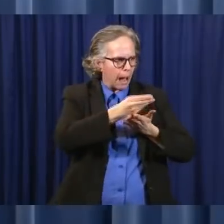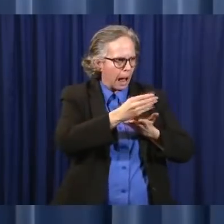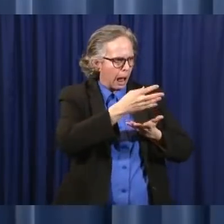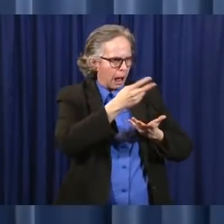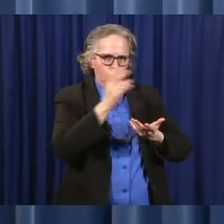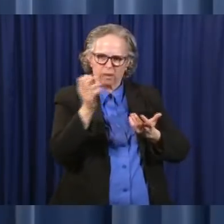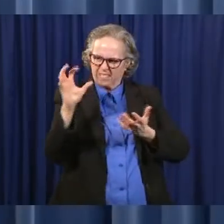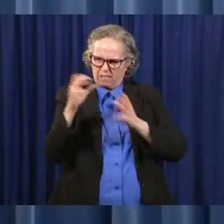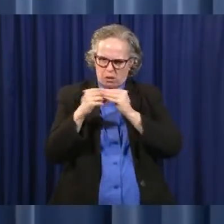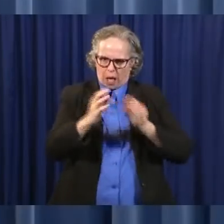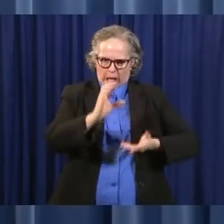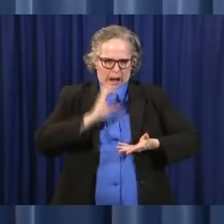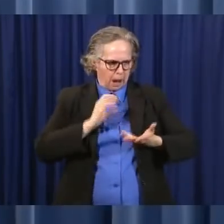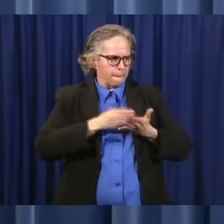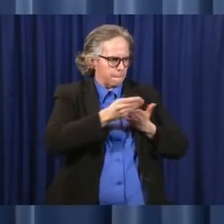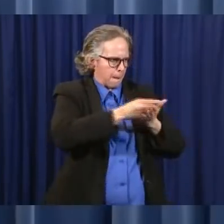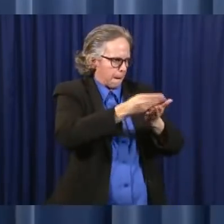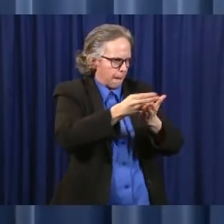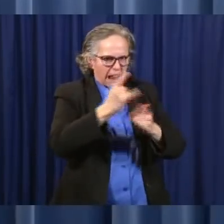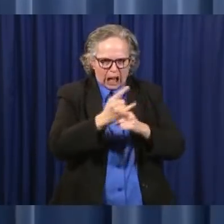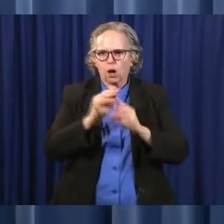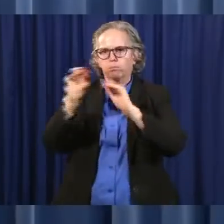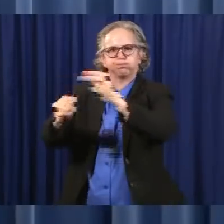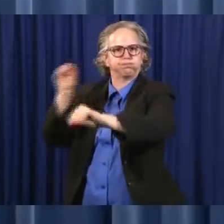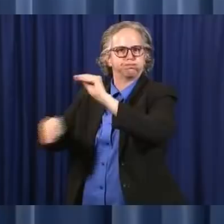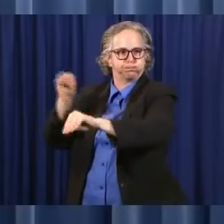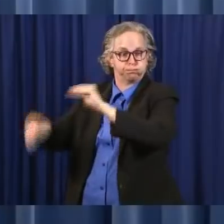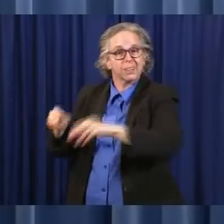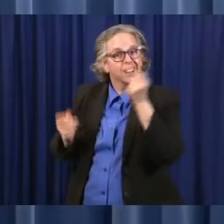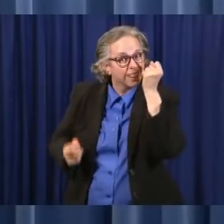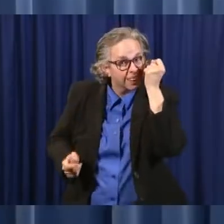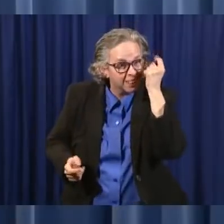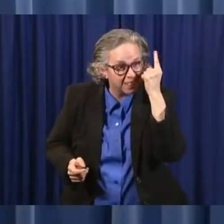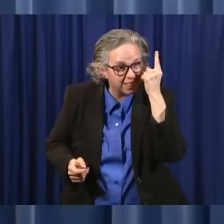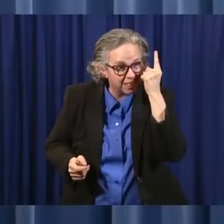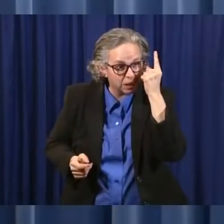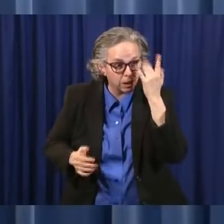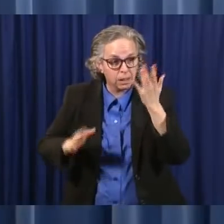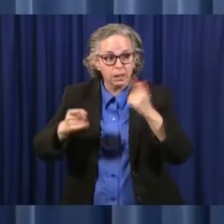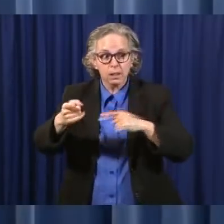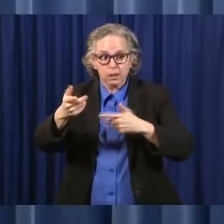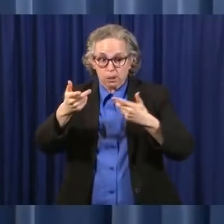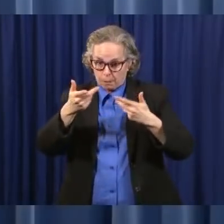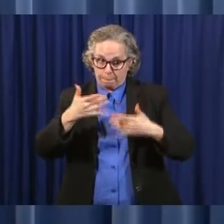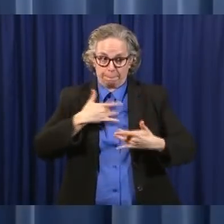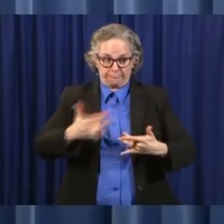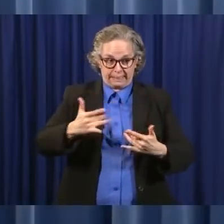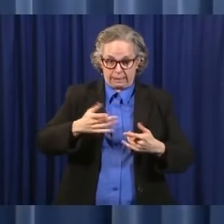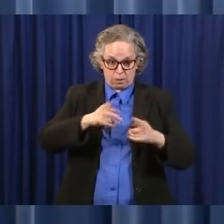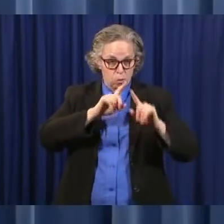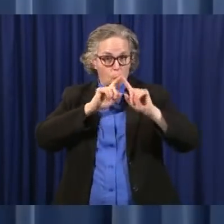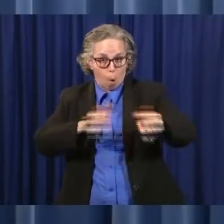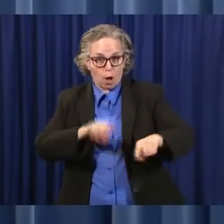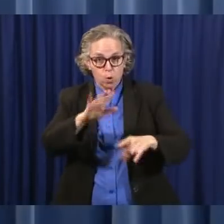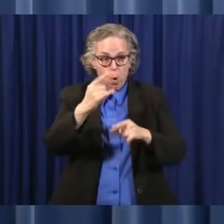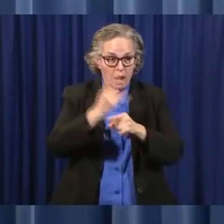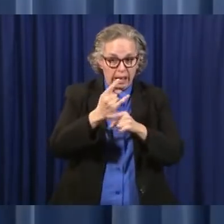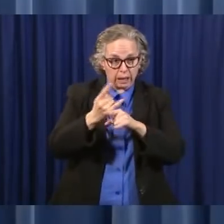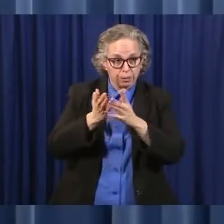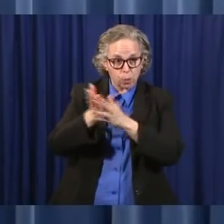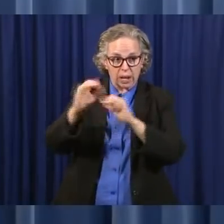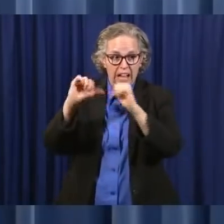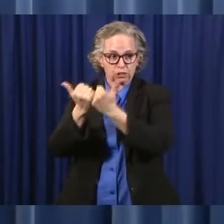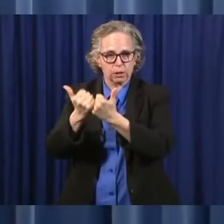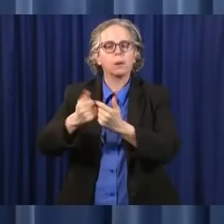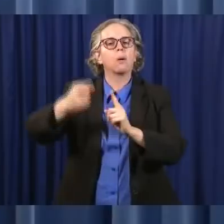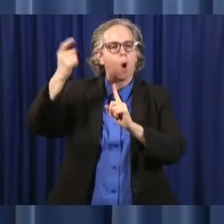These are instant and applied as soon as a permit holder places an order from their assigned liquor agency. The rebates can be used